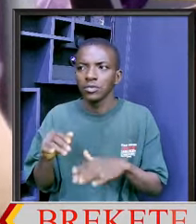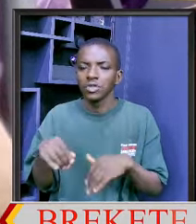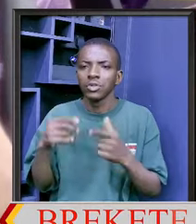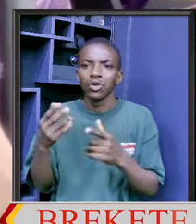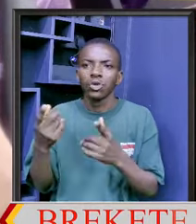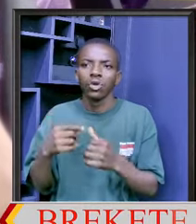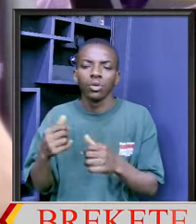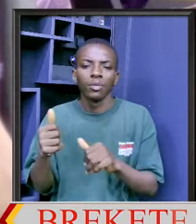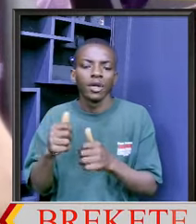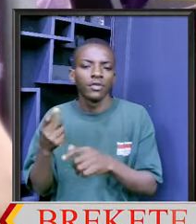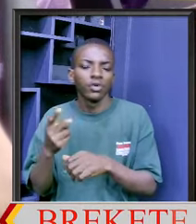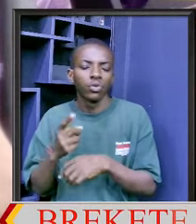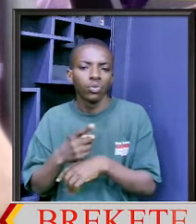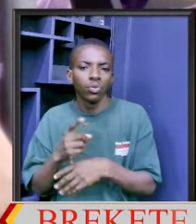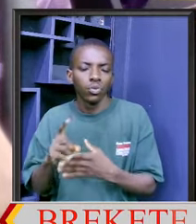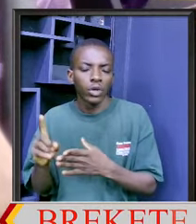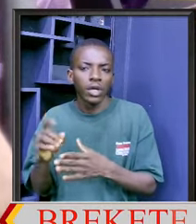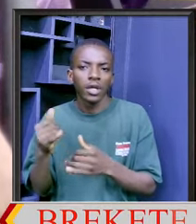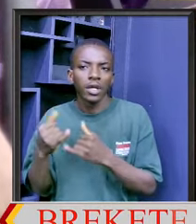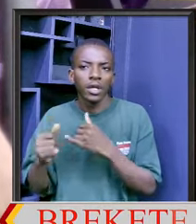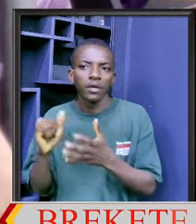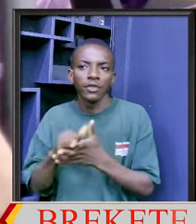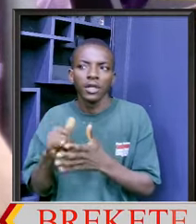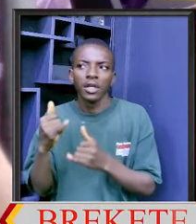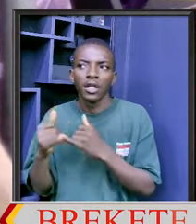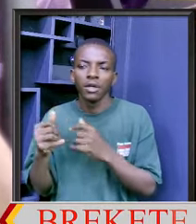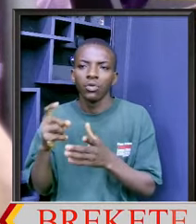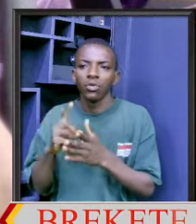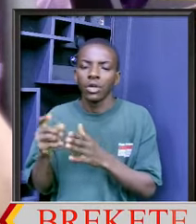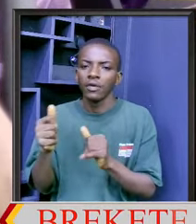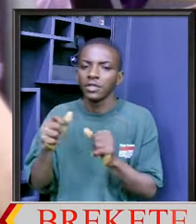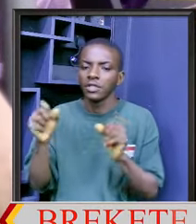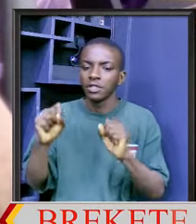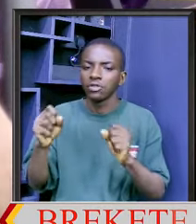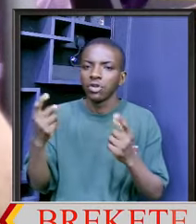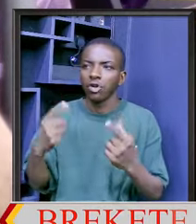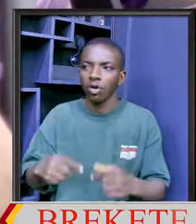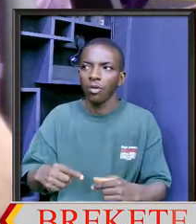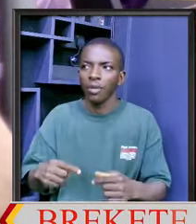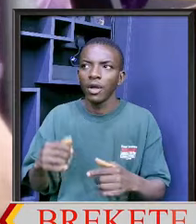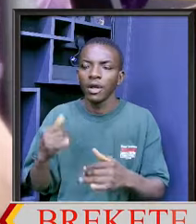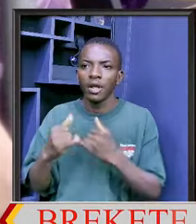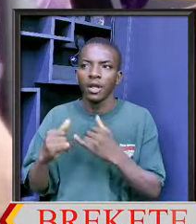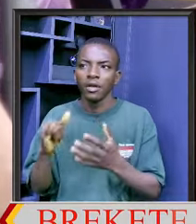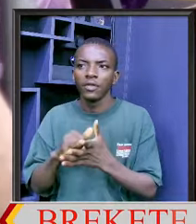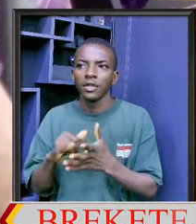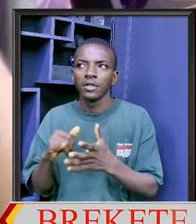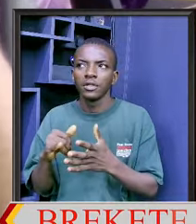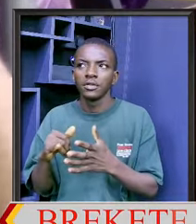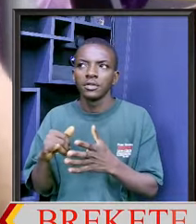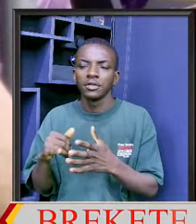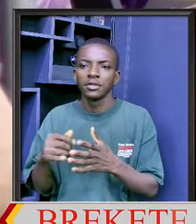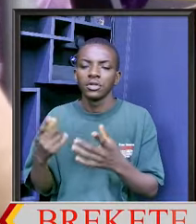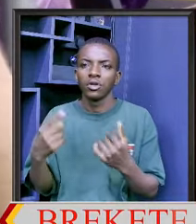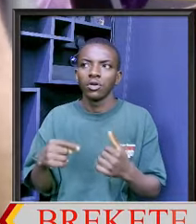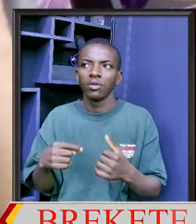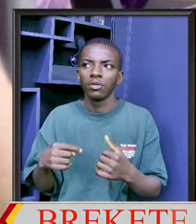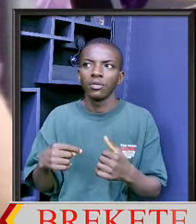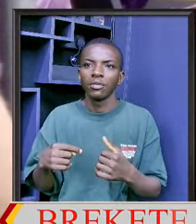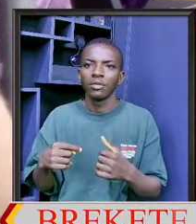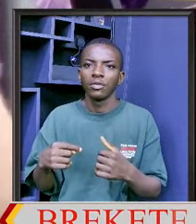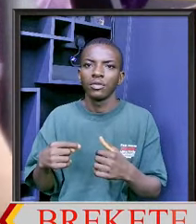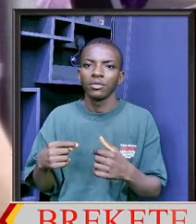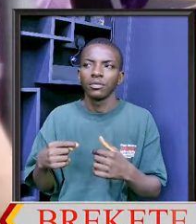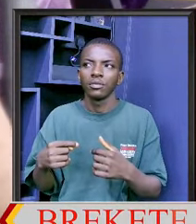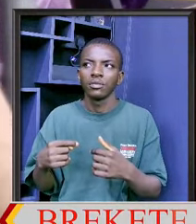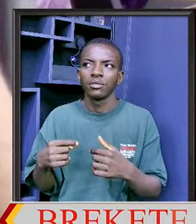They go, they come every week. At the end of that every week, every Saturday they go come. At the end of that 3 months, they go become